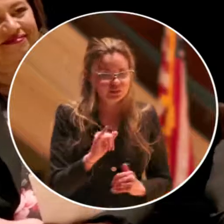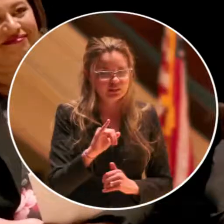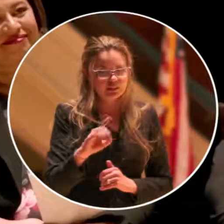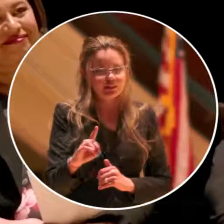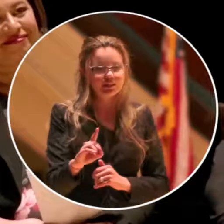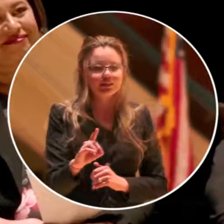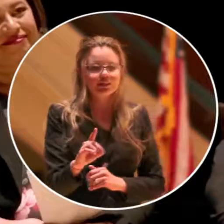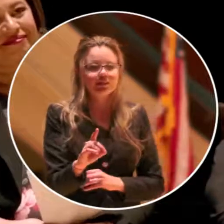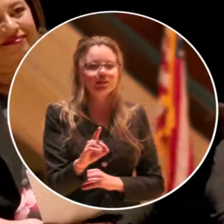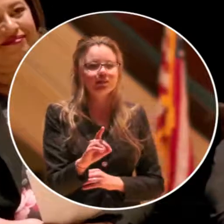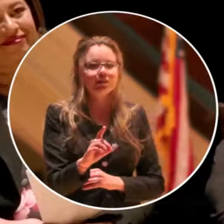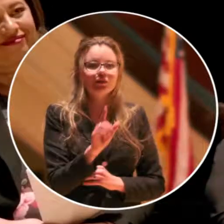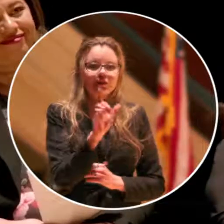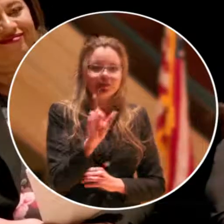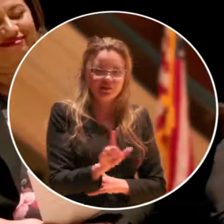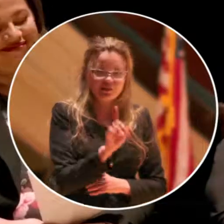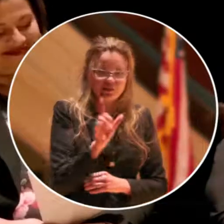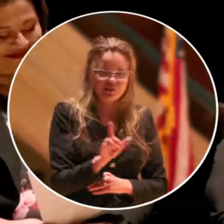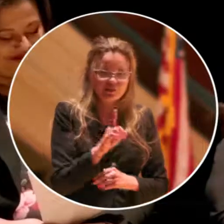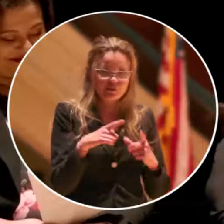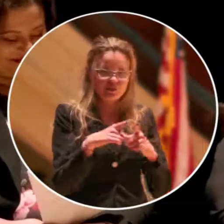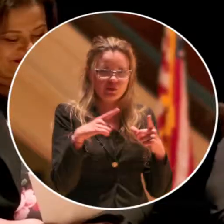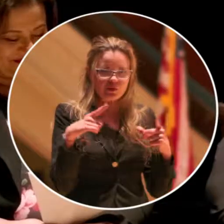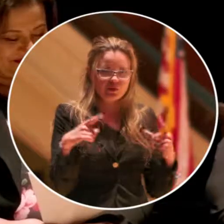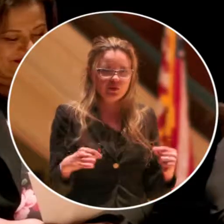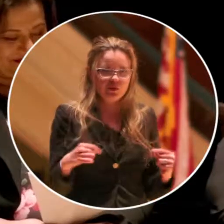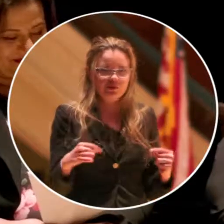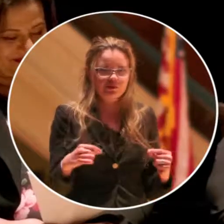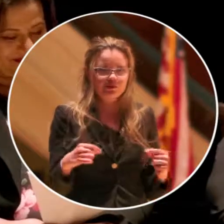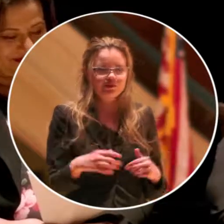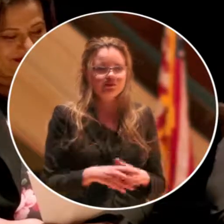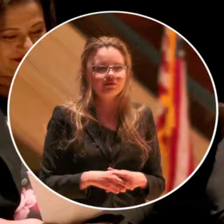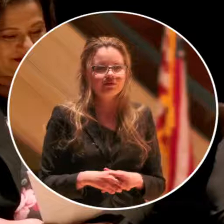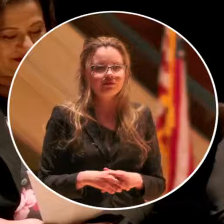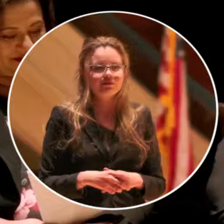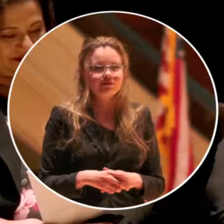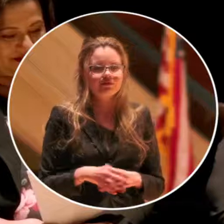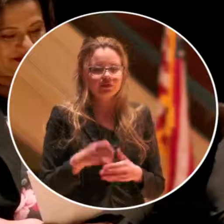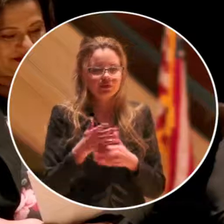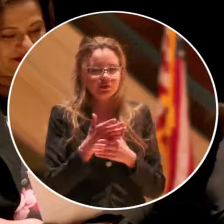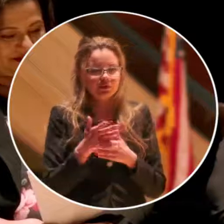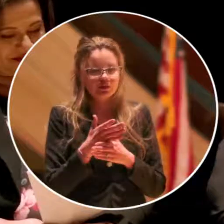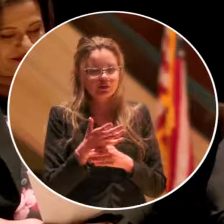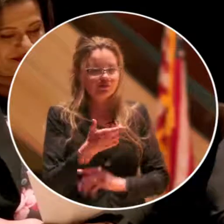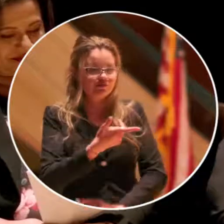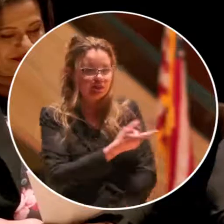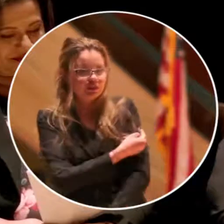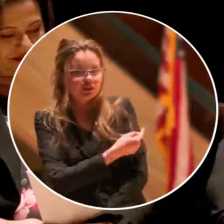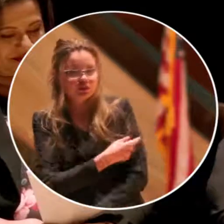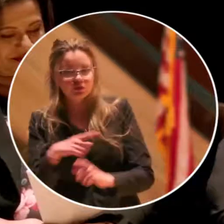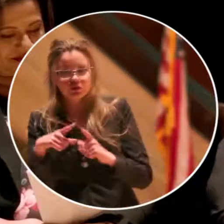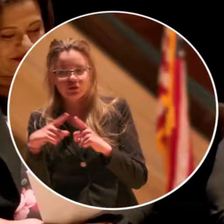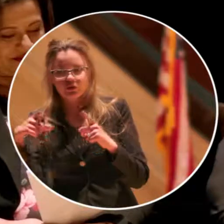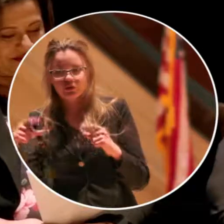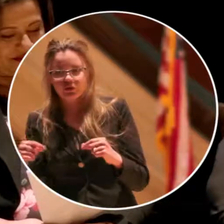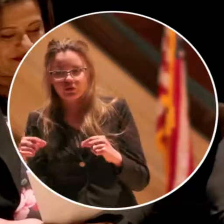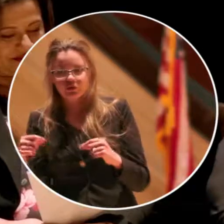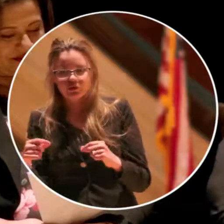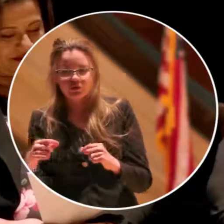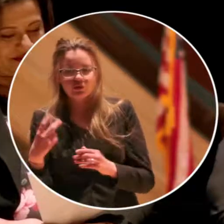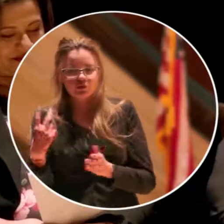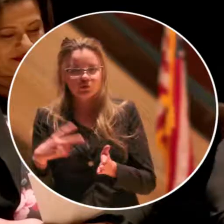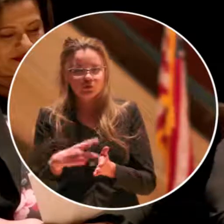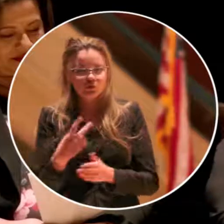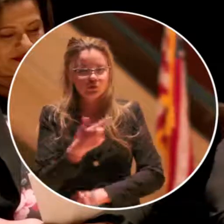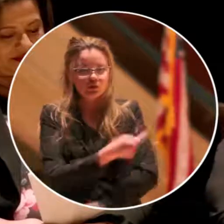Beach County library card, and in between, her vaccination card, 2 doses of